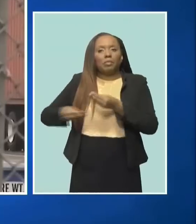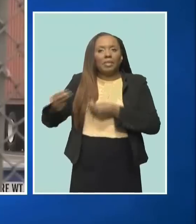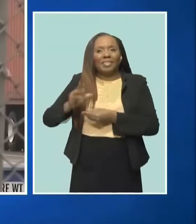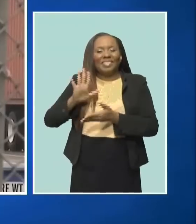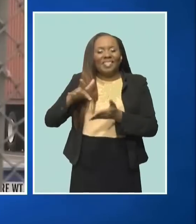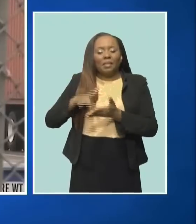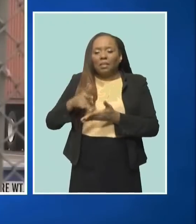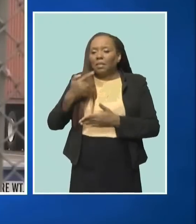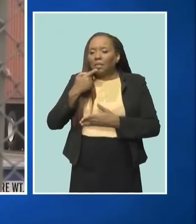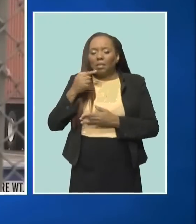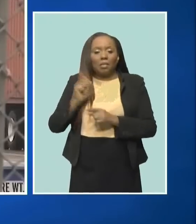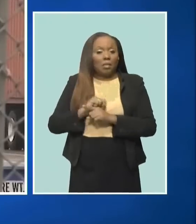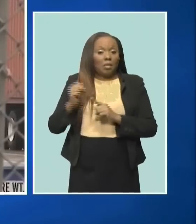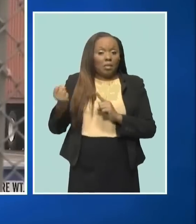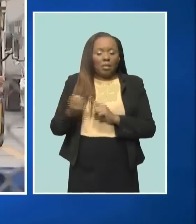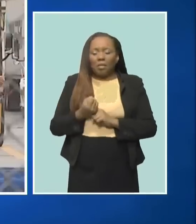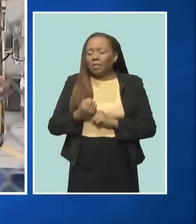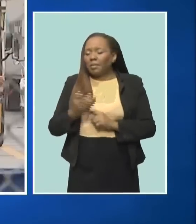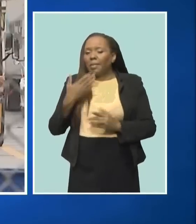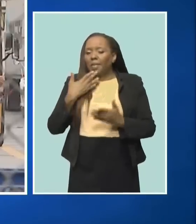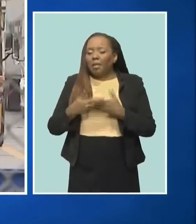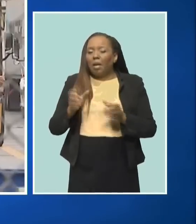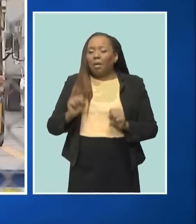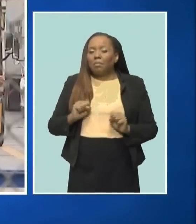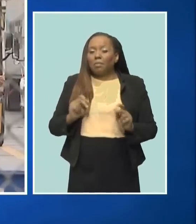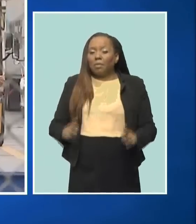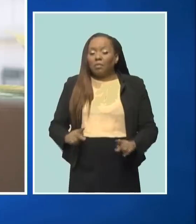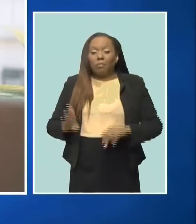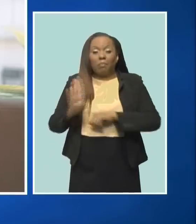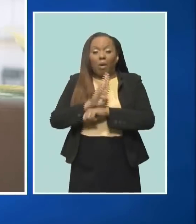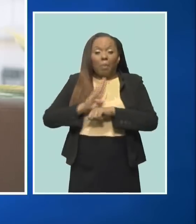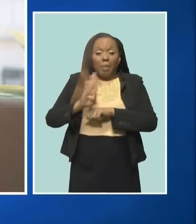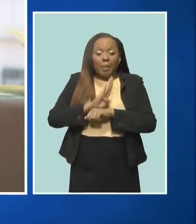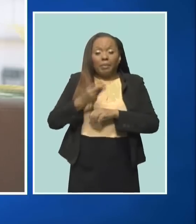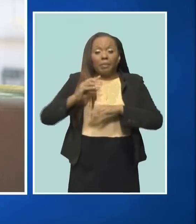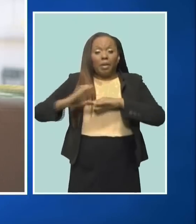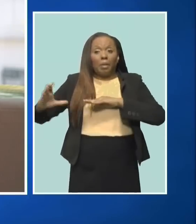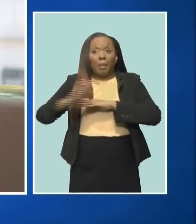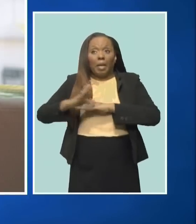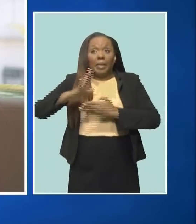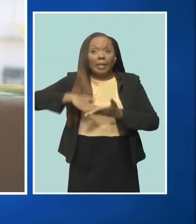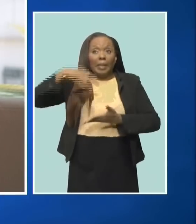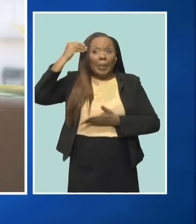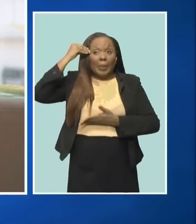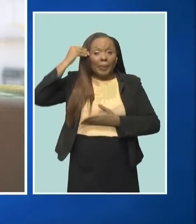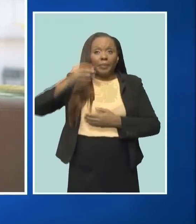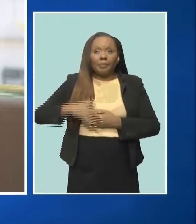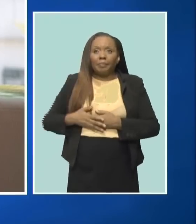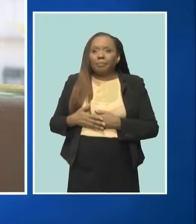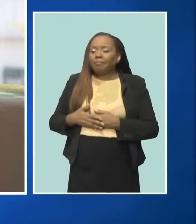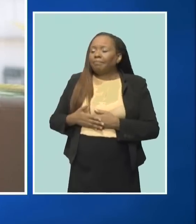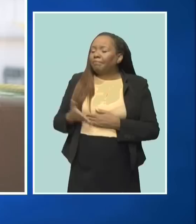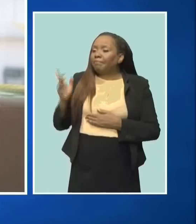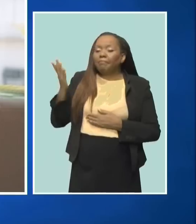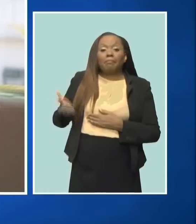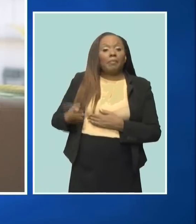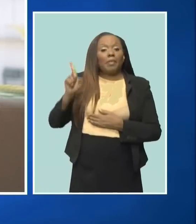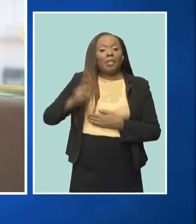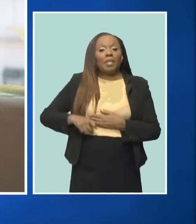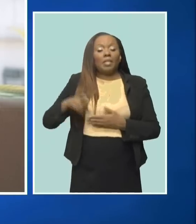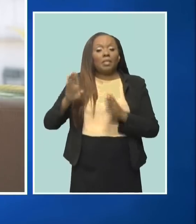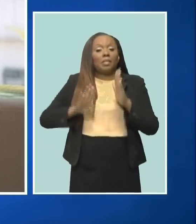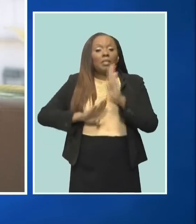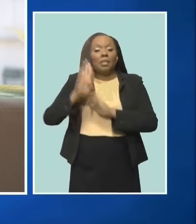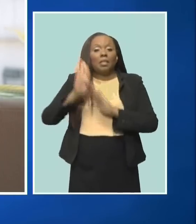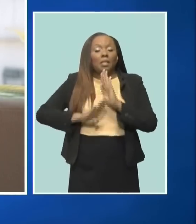the situation is a good lesson for Barbados and the Caribbean. And that is why we need to make sure that we develop some